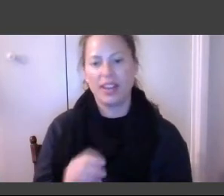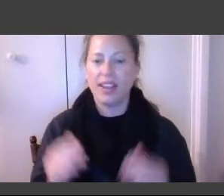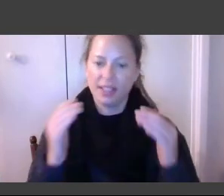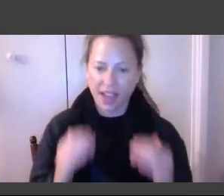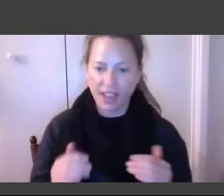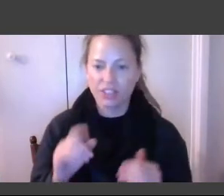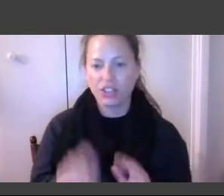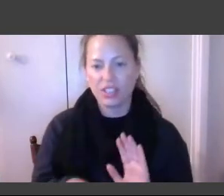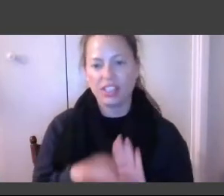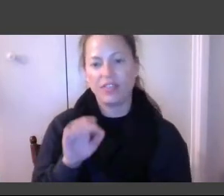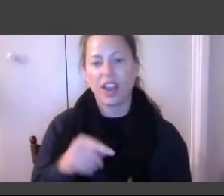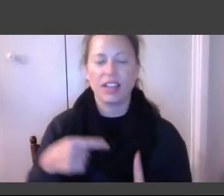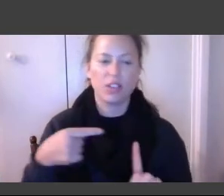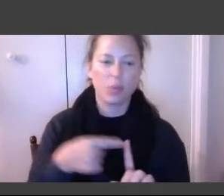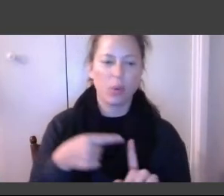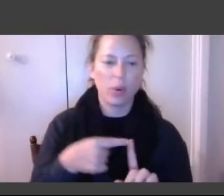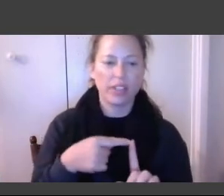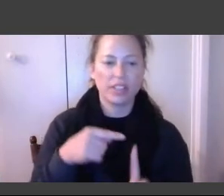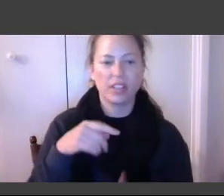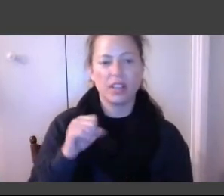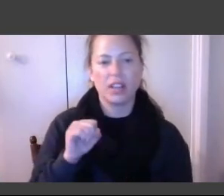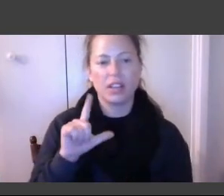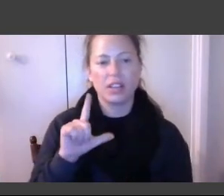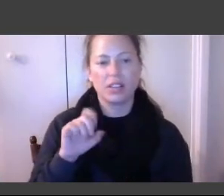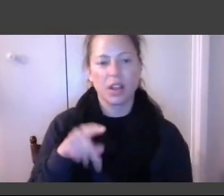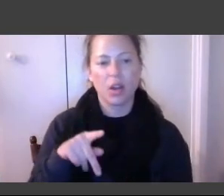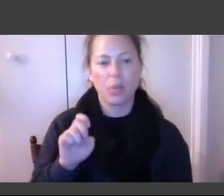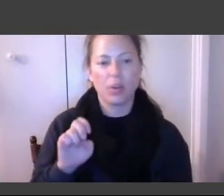point slope form.